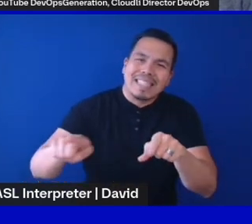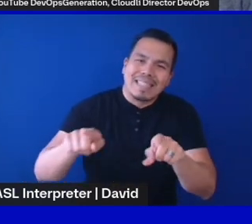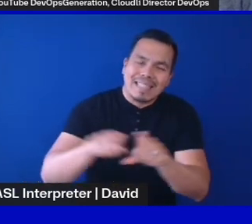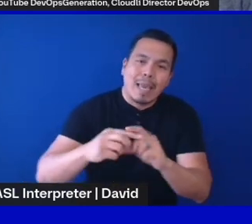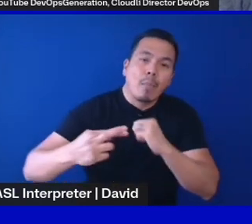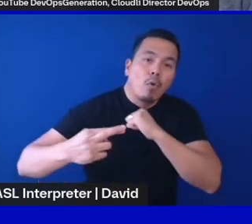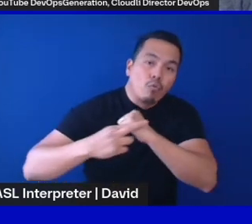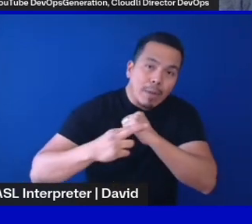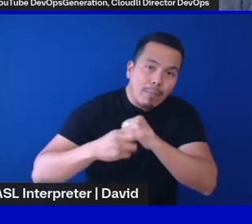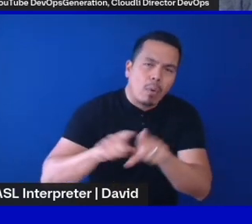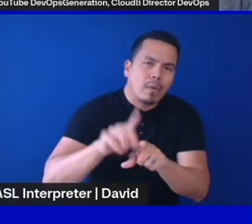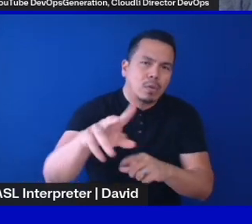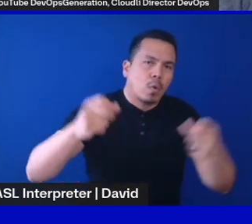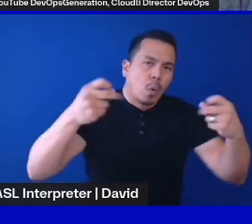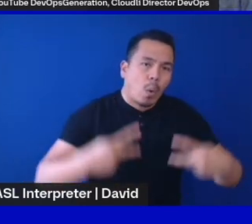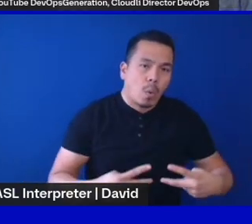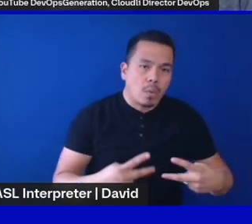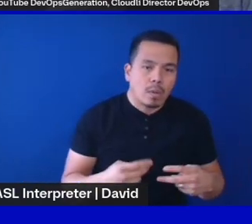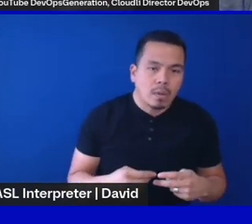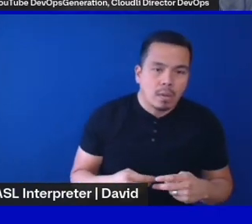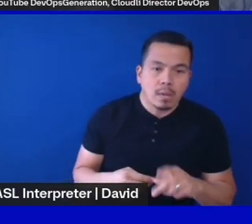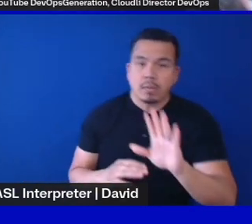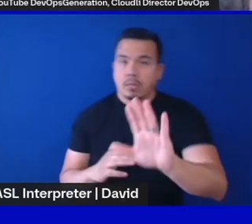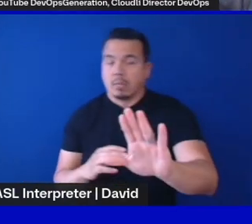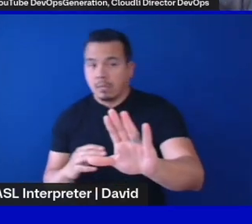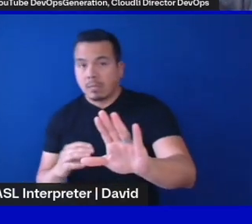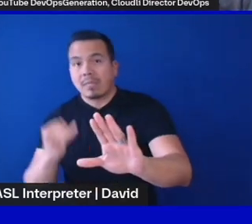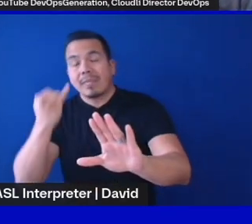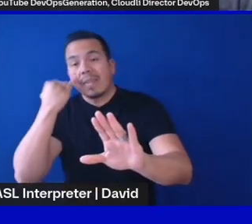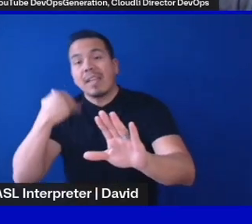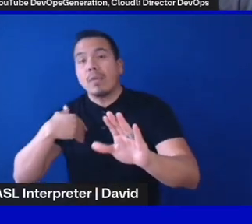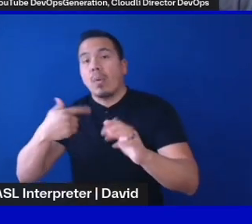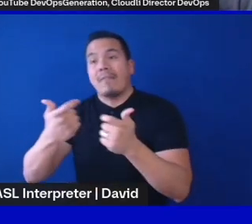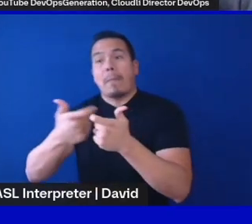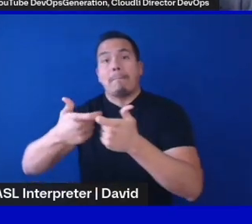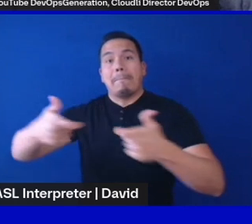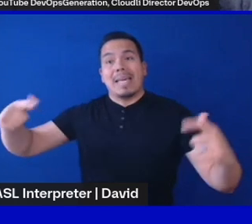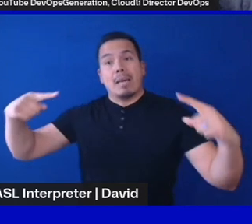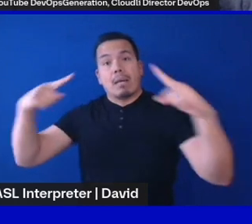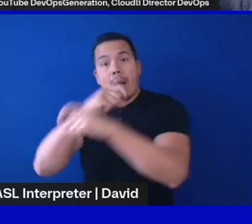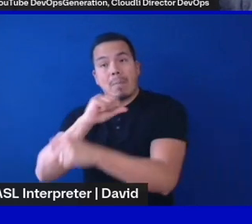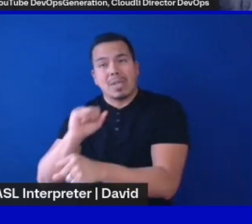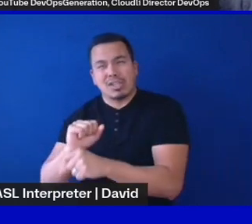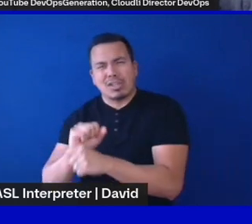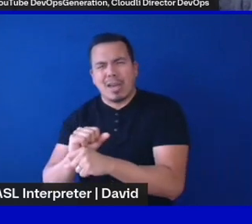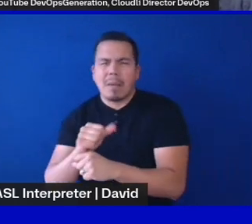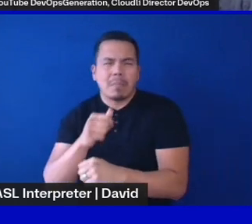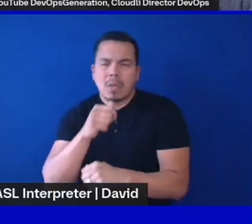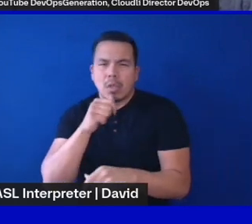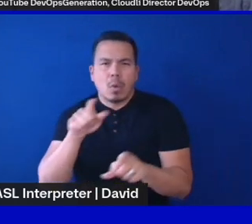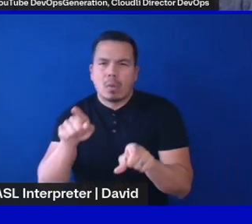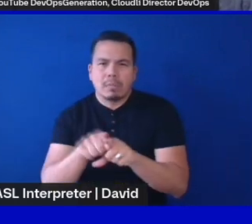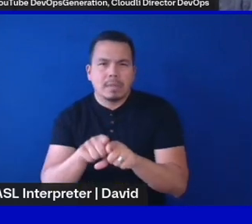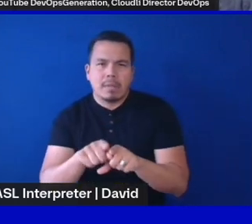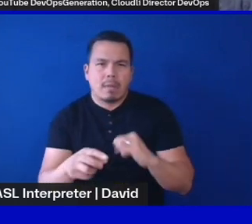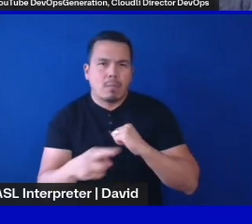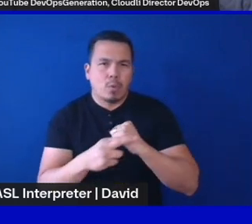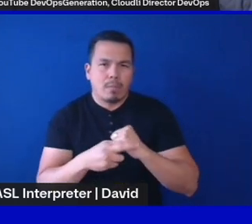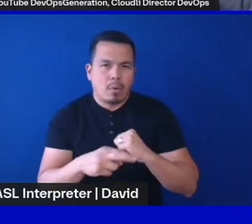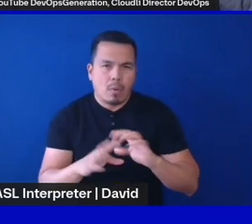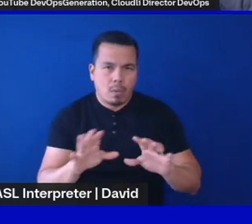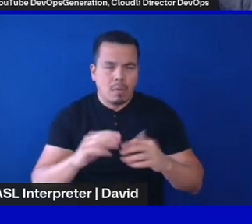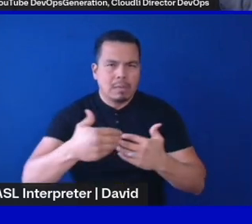before anybody says something in the YouTube chat, I would add that if you're dealing with a much larger and more complex job, it might not make sense to have the Nomad job in the same